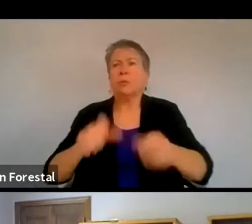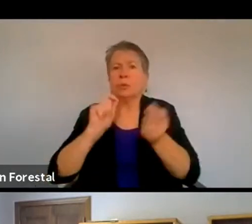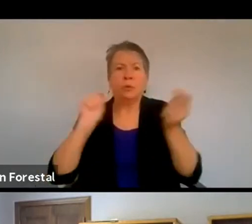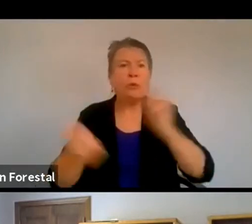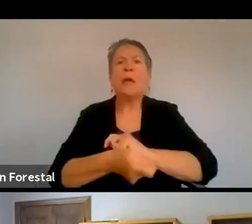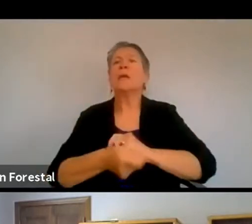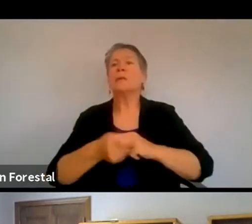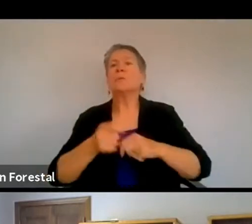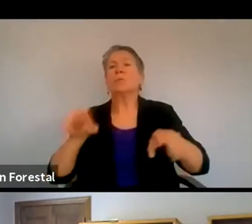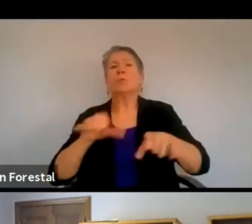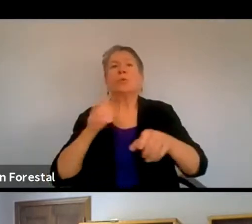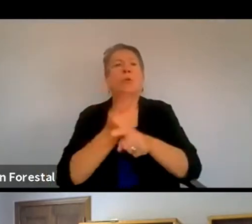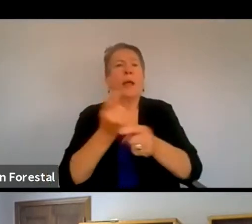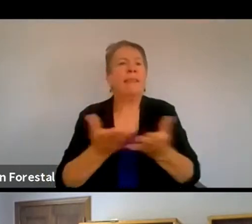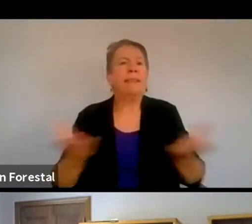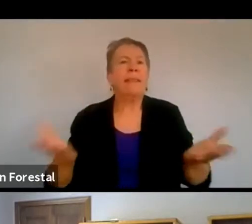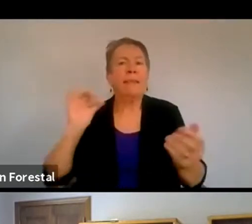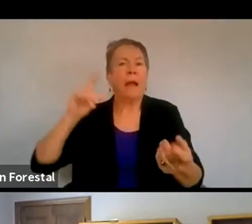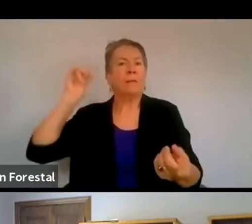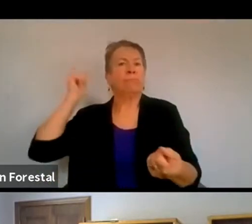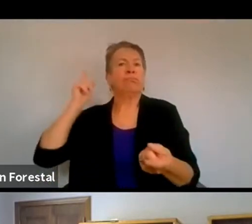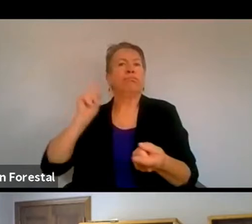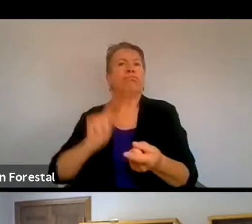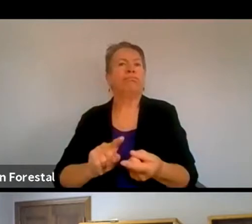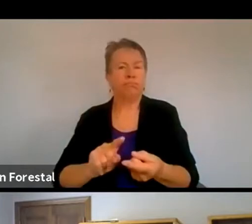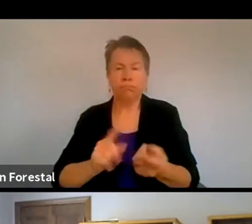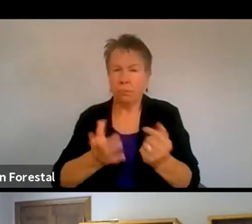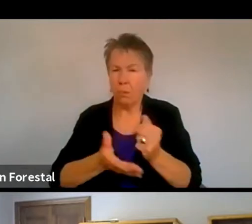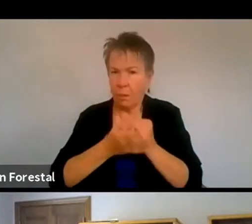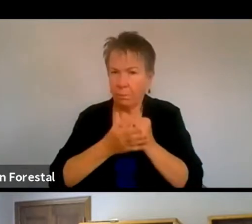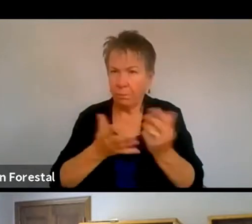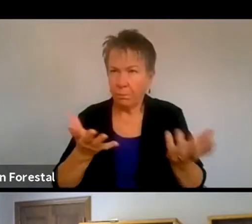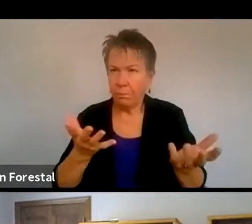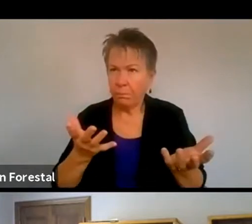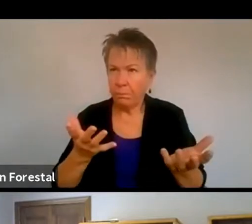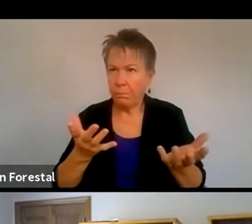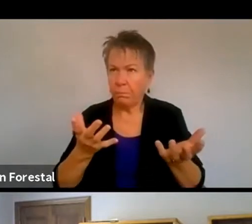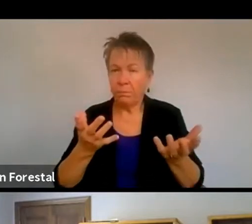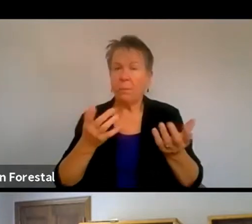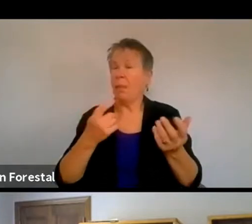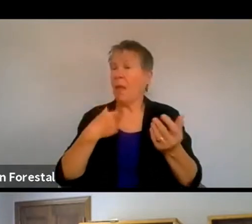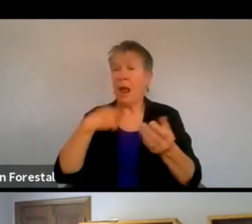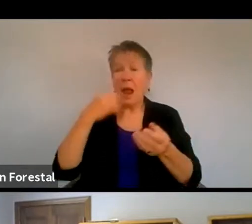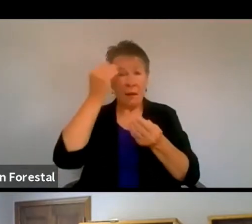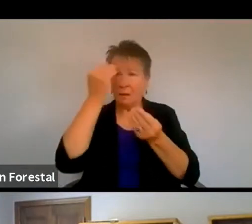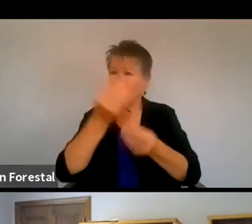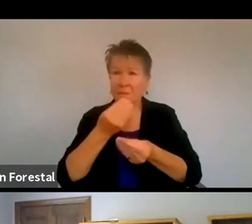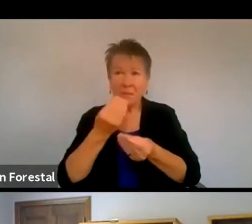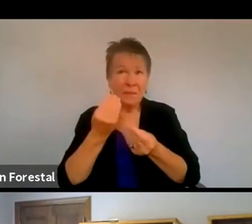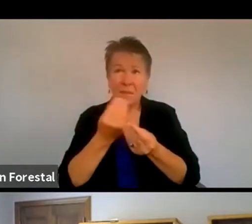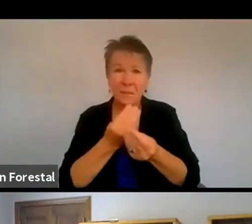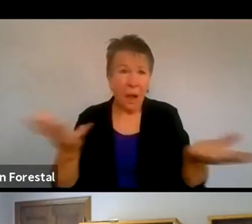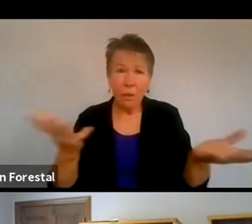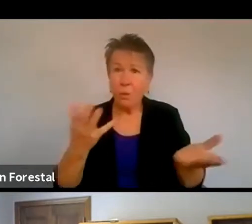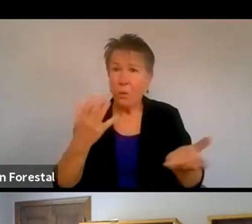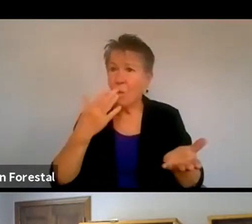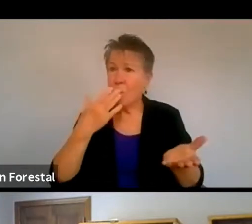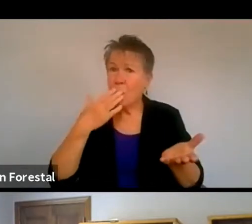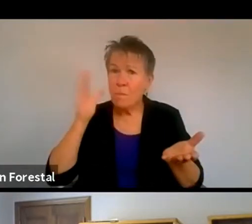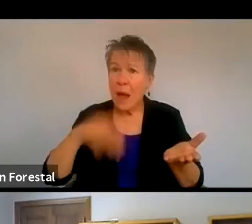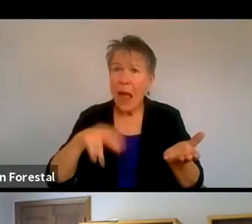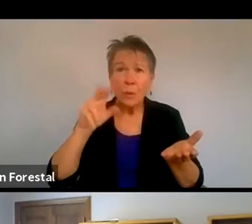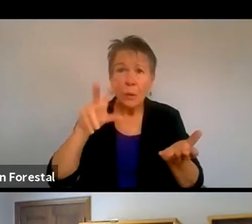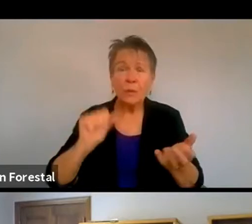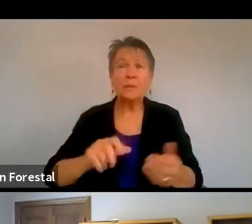If my math is, you get Cape May, Cumberland, Hunterdon, Salem, Sussex,